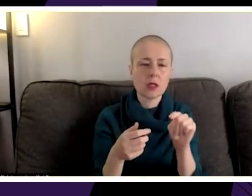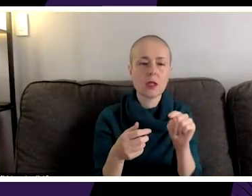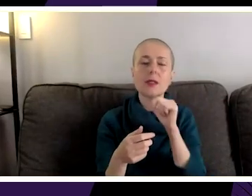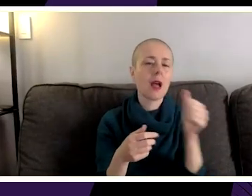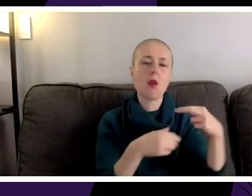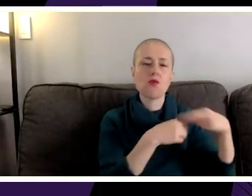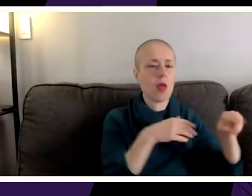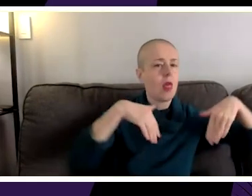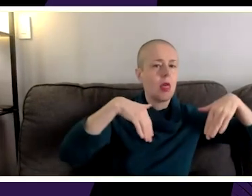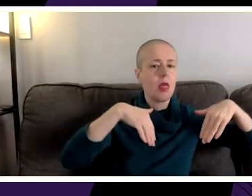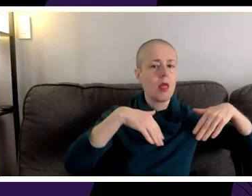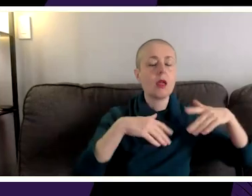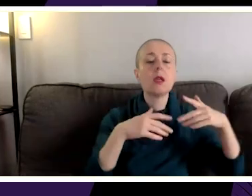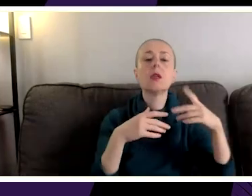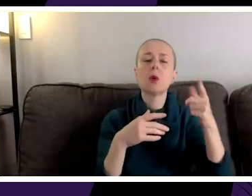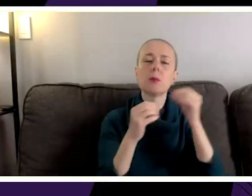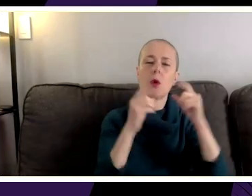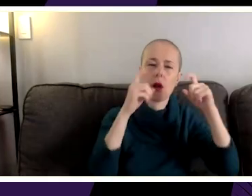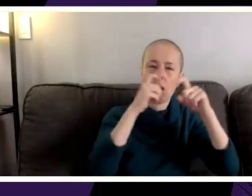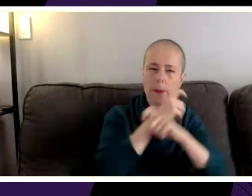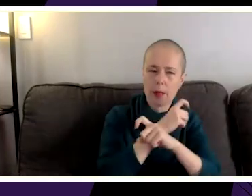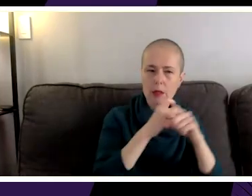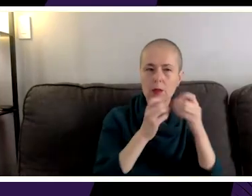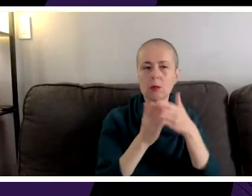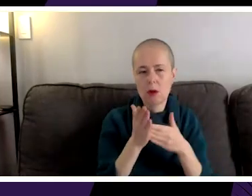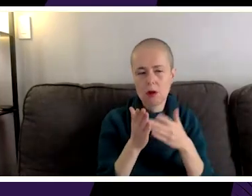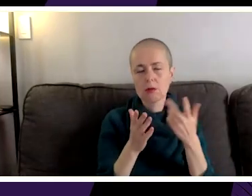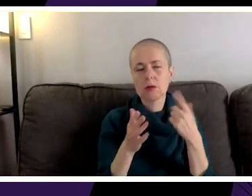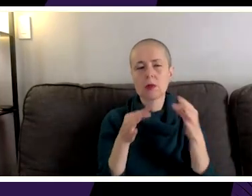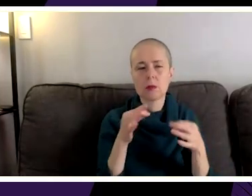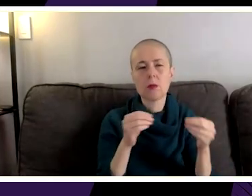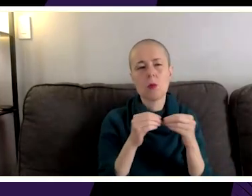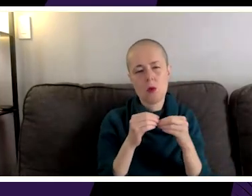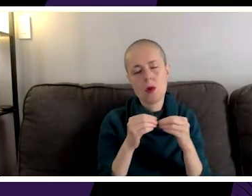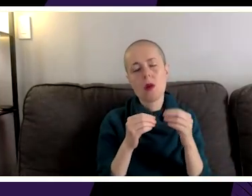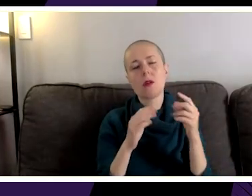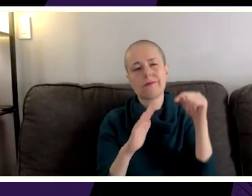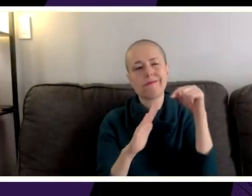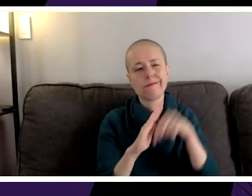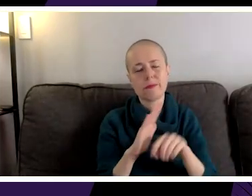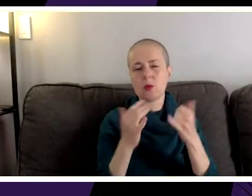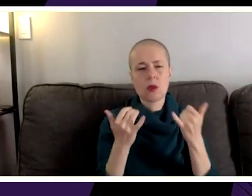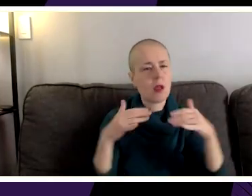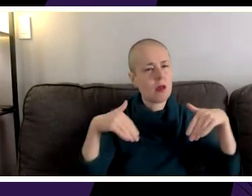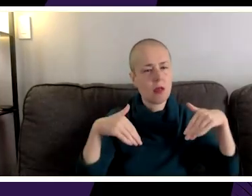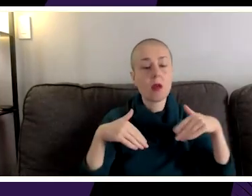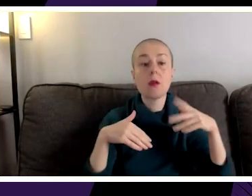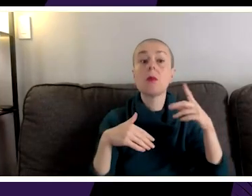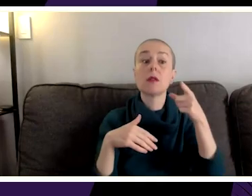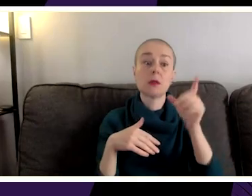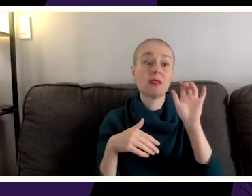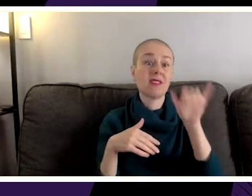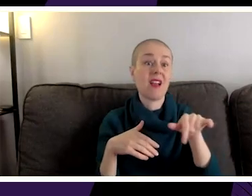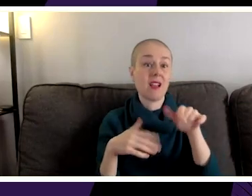reference yet, because that is a more complicated part. It's like it gets in from data.json, that is a whole complicated thing. Not going to that. So